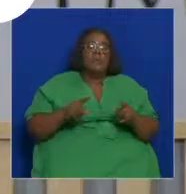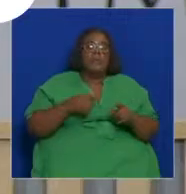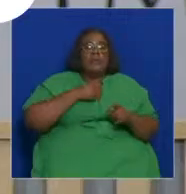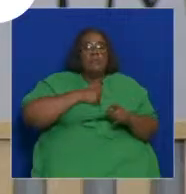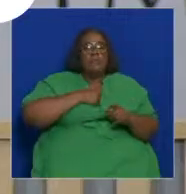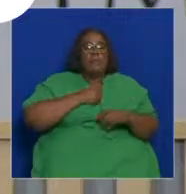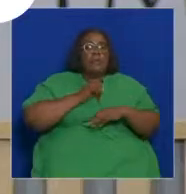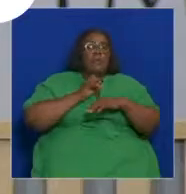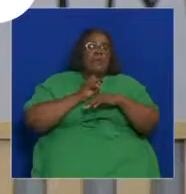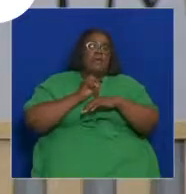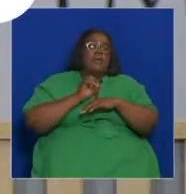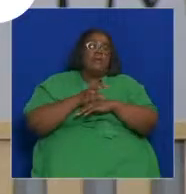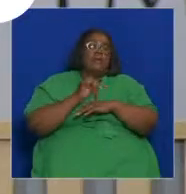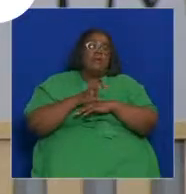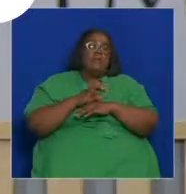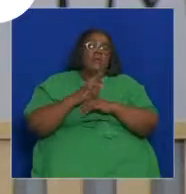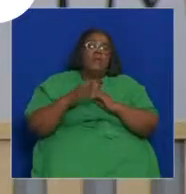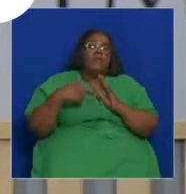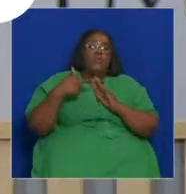are issues of